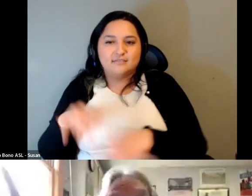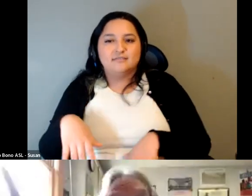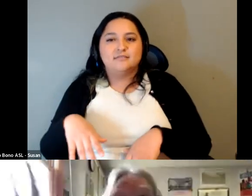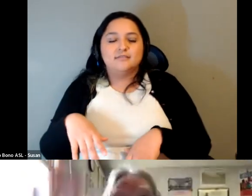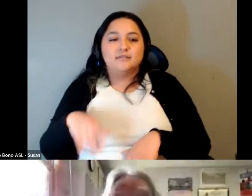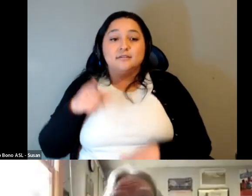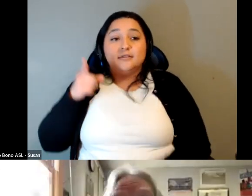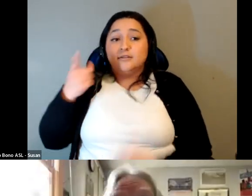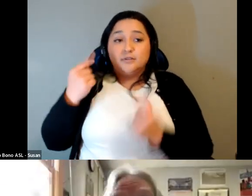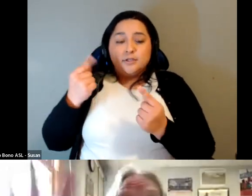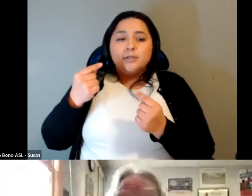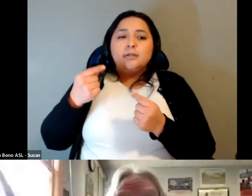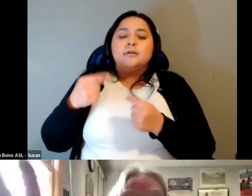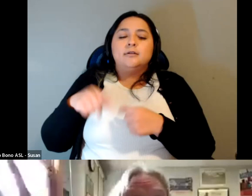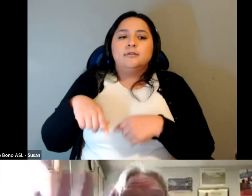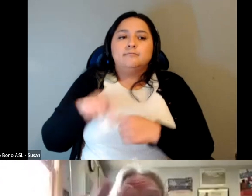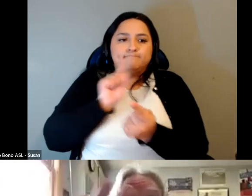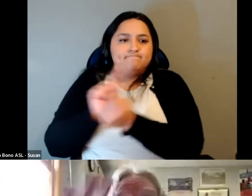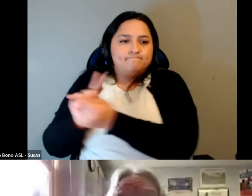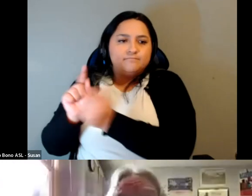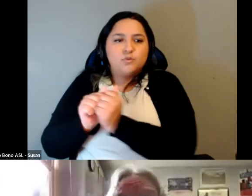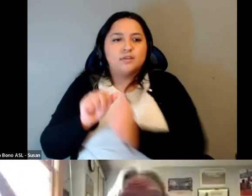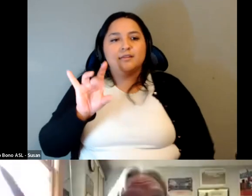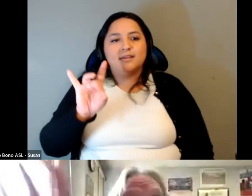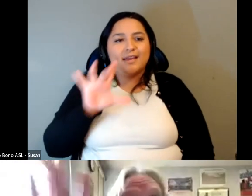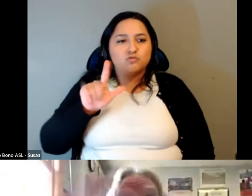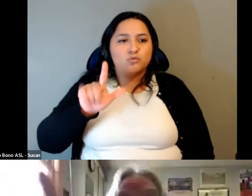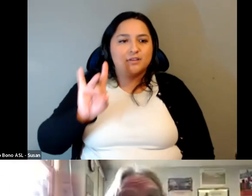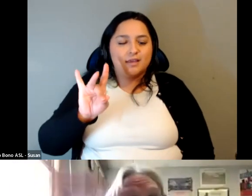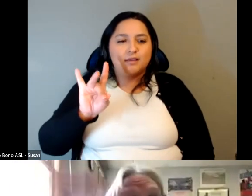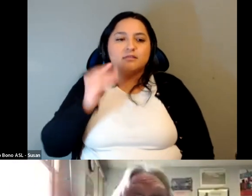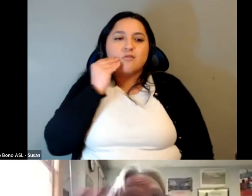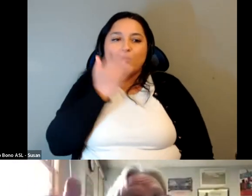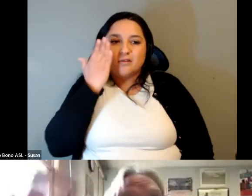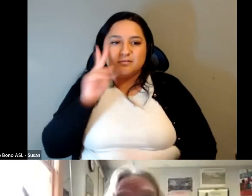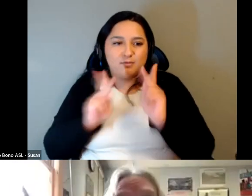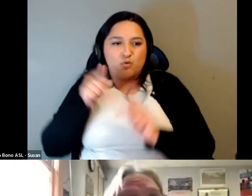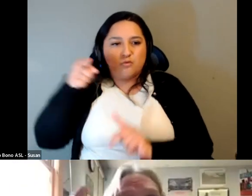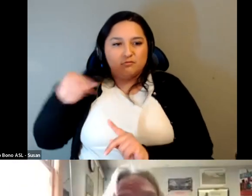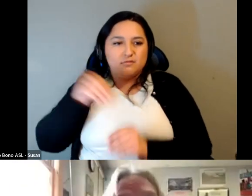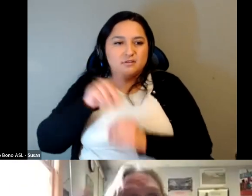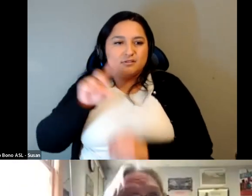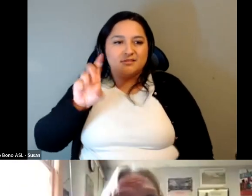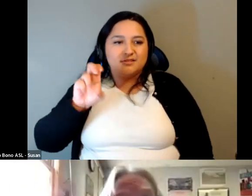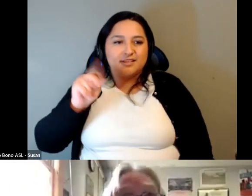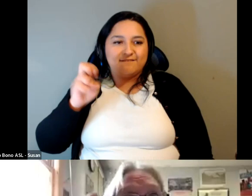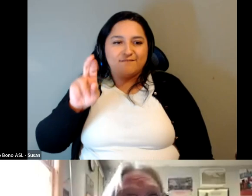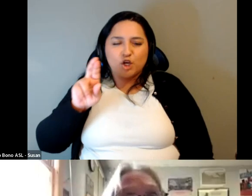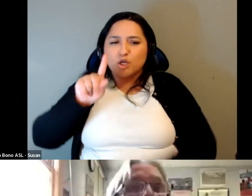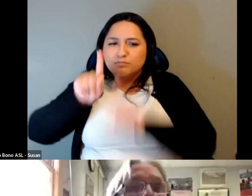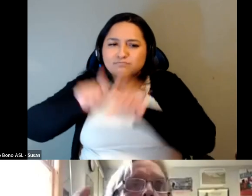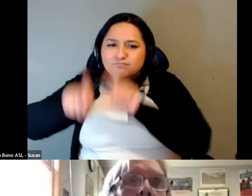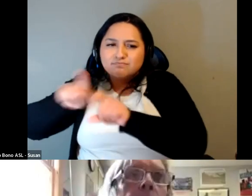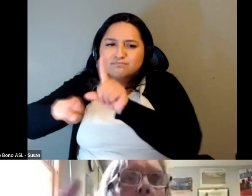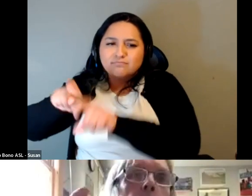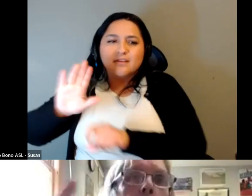to 828 unhoused community members in Denver about what kind of housing they've tried to